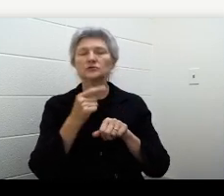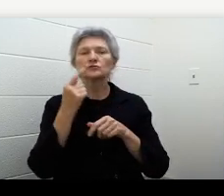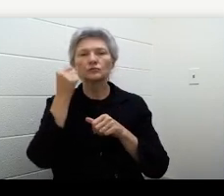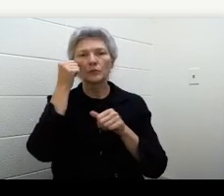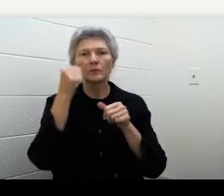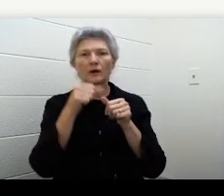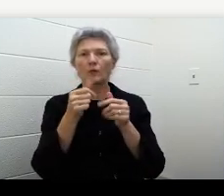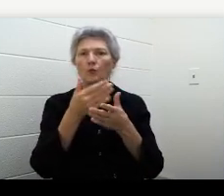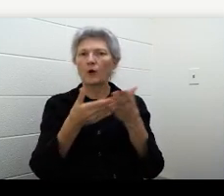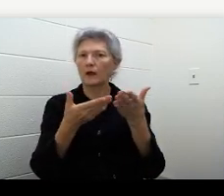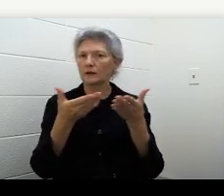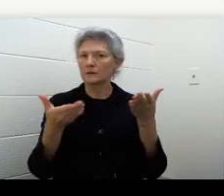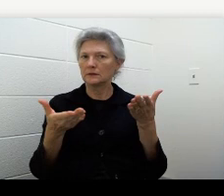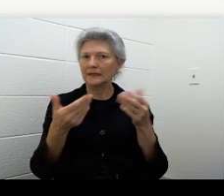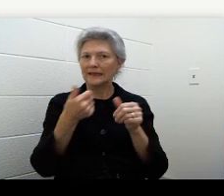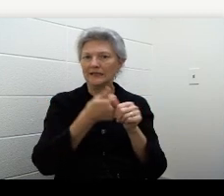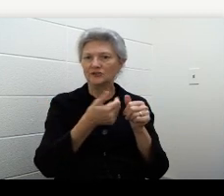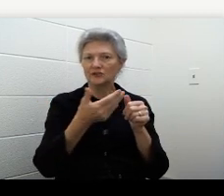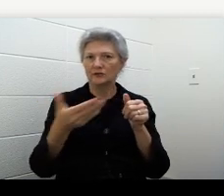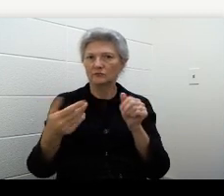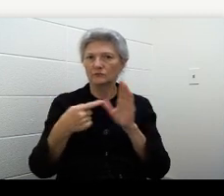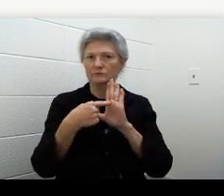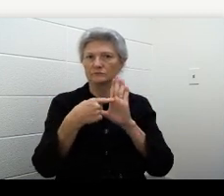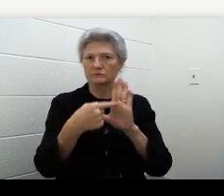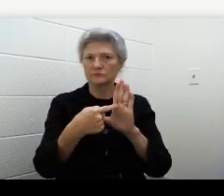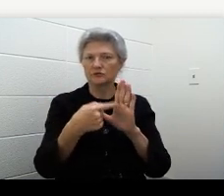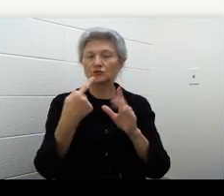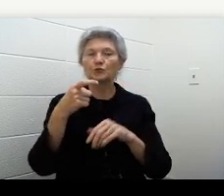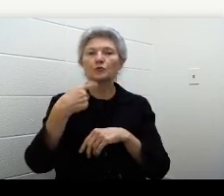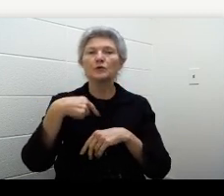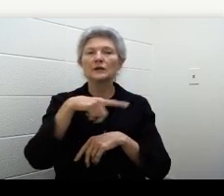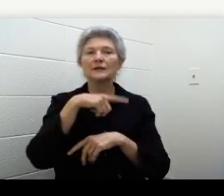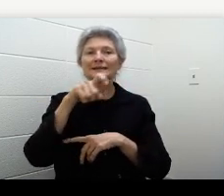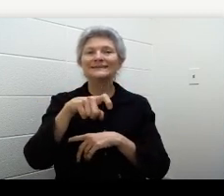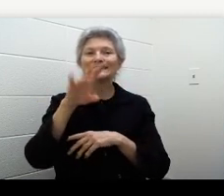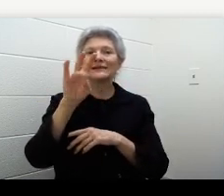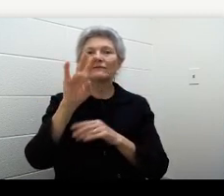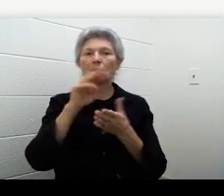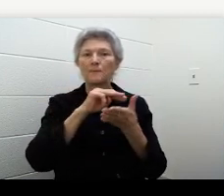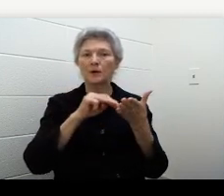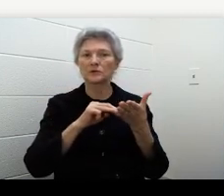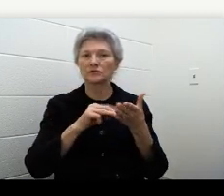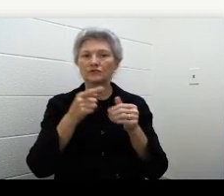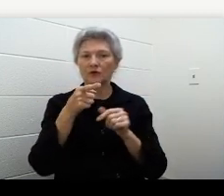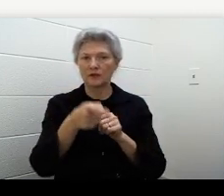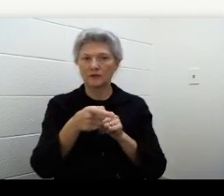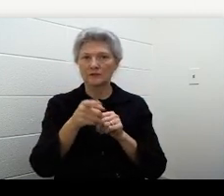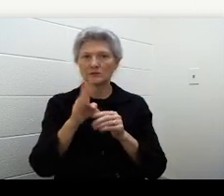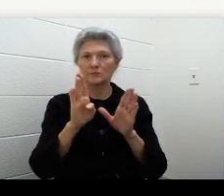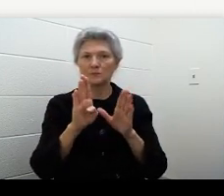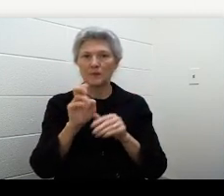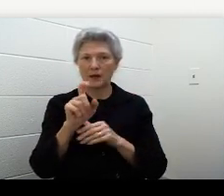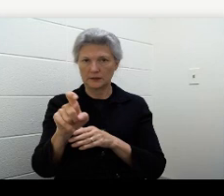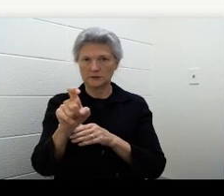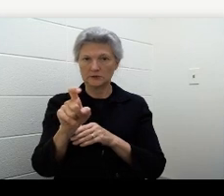things represent. So we need 7 markers for this box. 1,